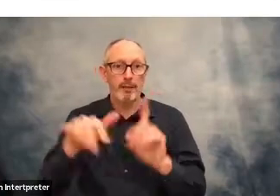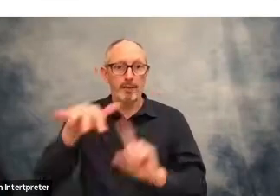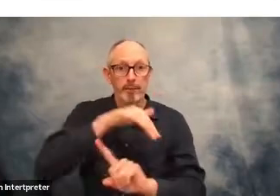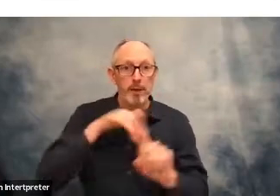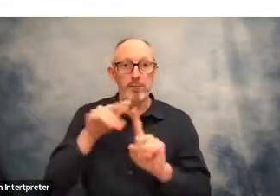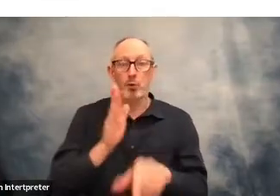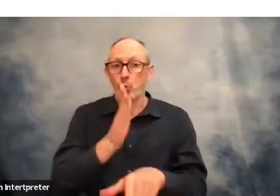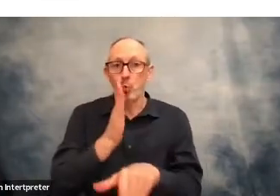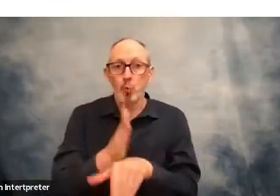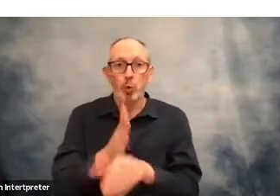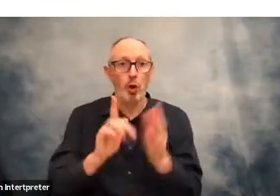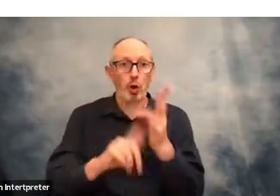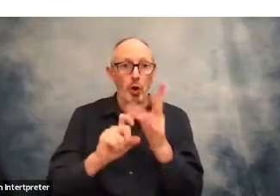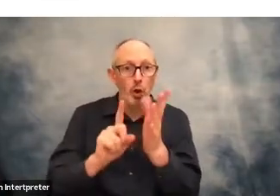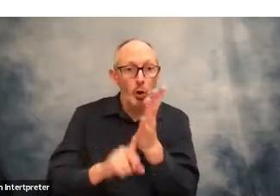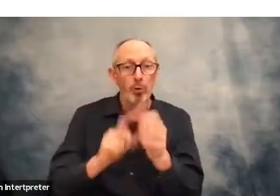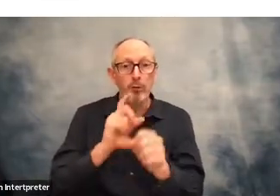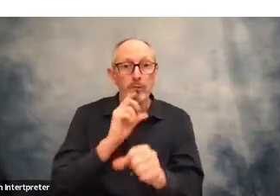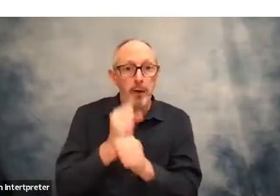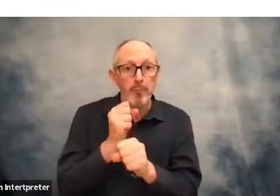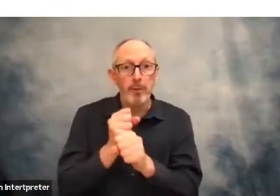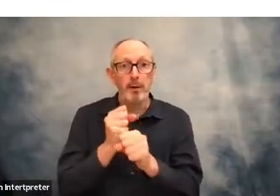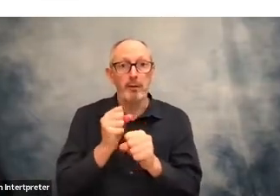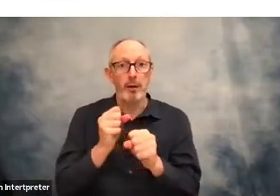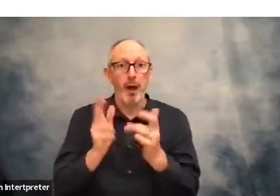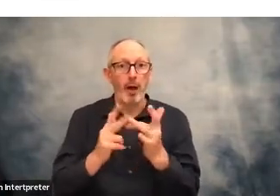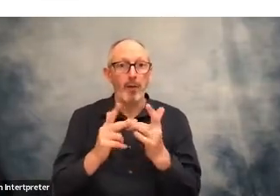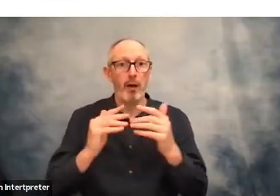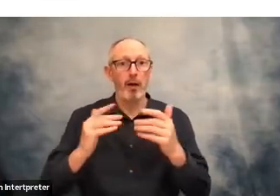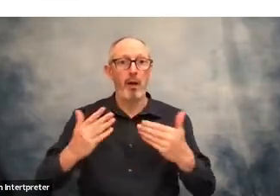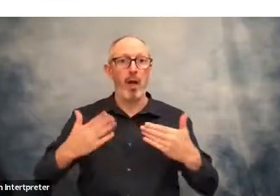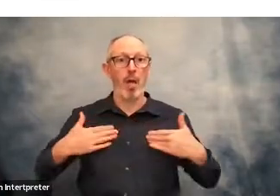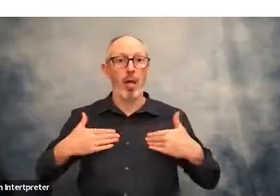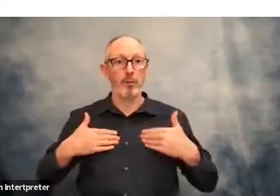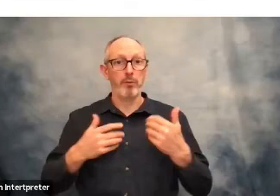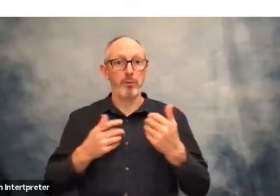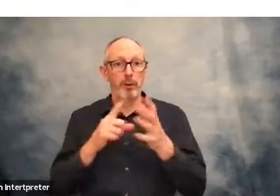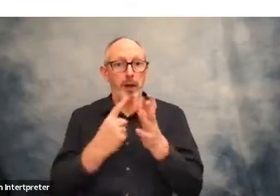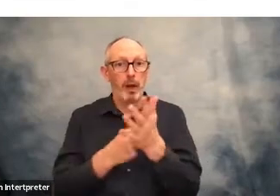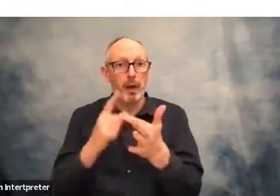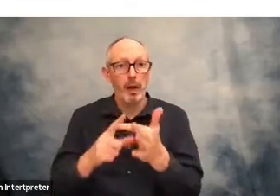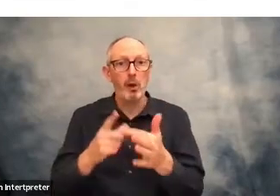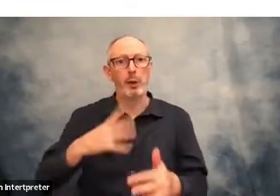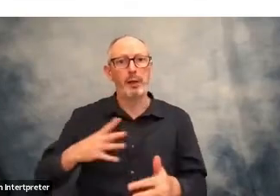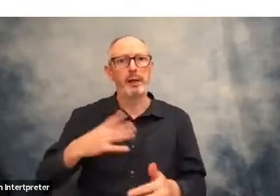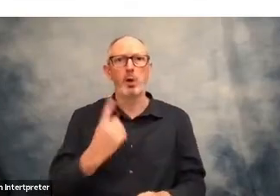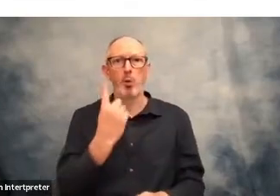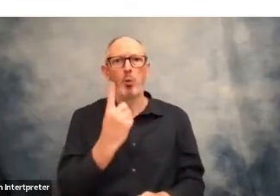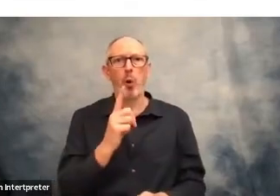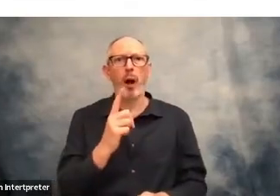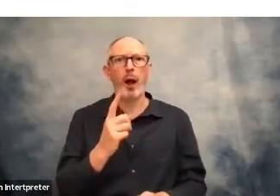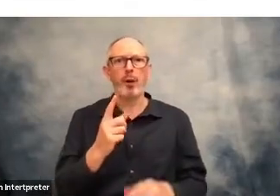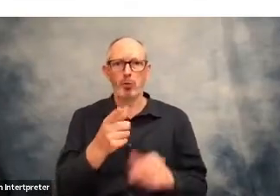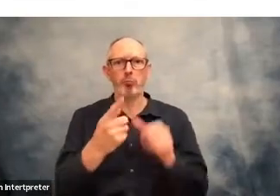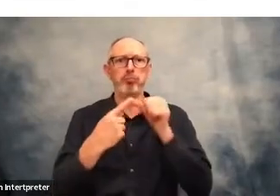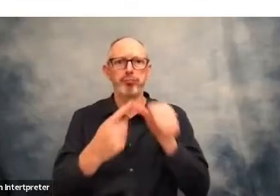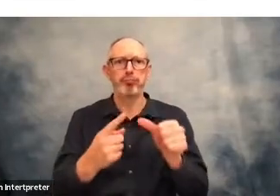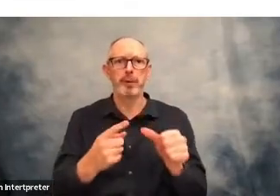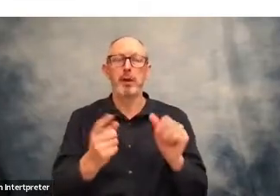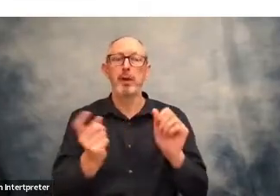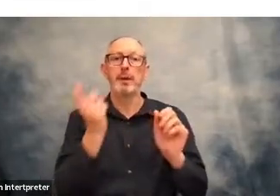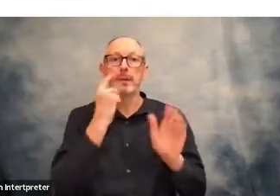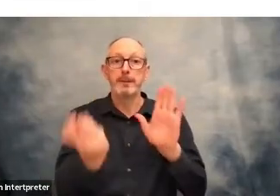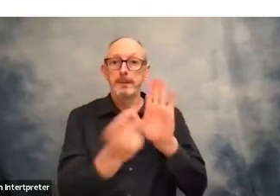work in local government, allied health, or accessibility, these founders need one simple action from you today. Head to the forum and let us know how you would champion them.